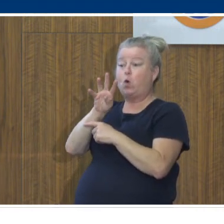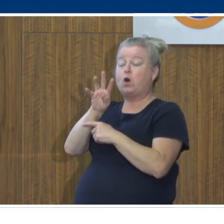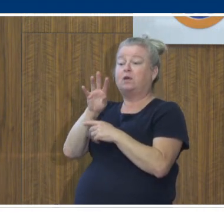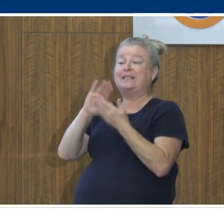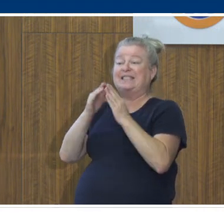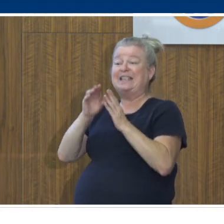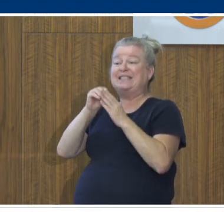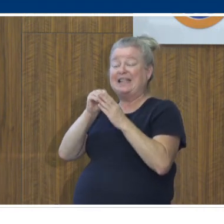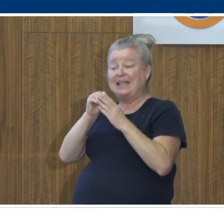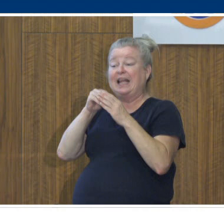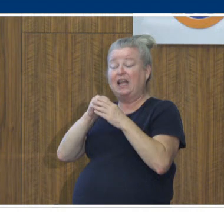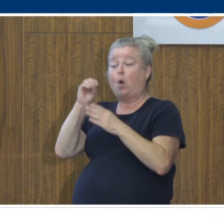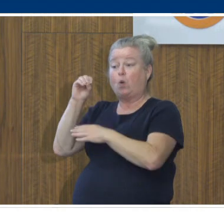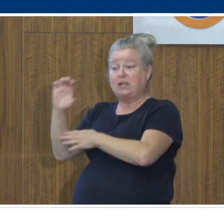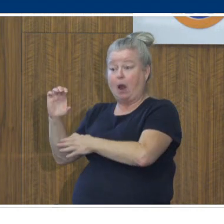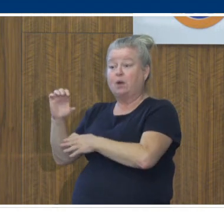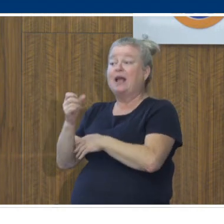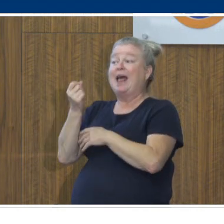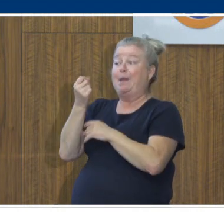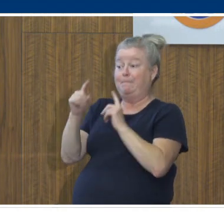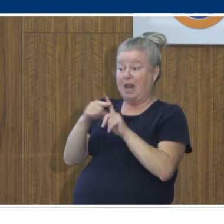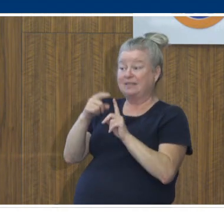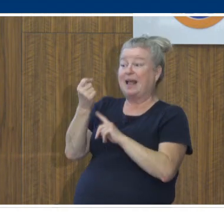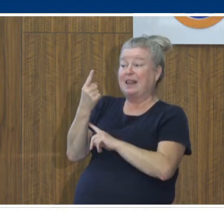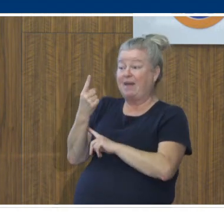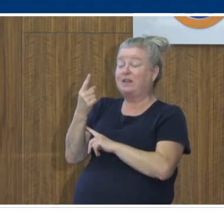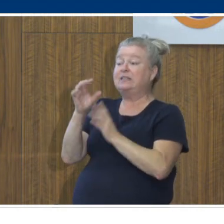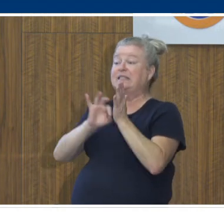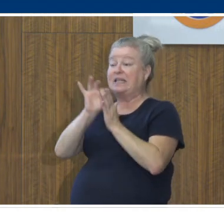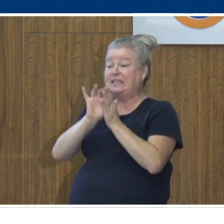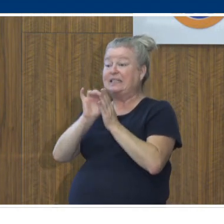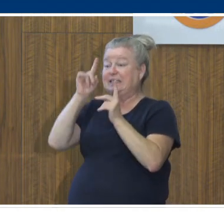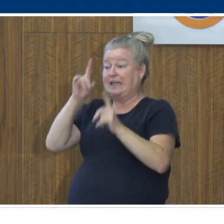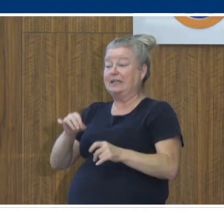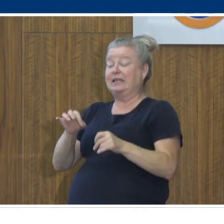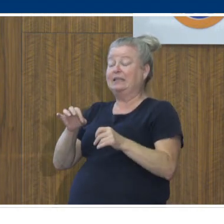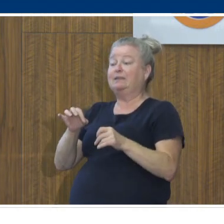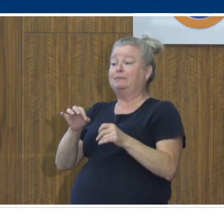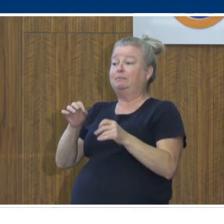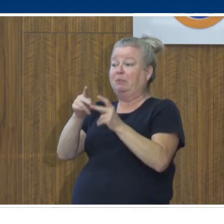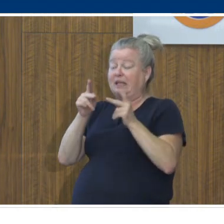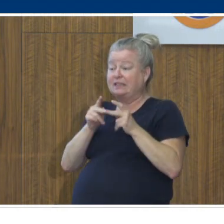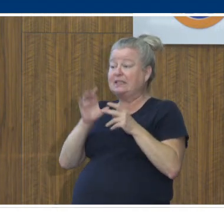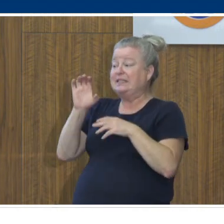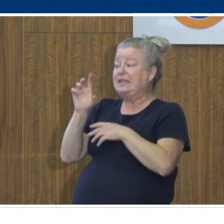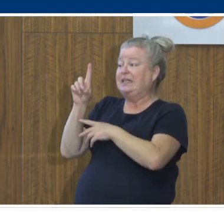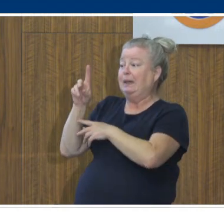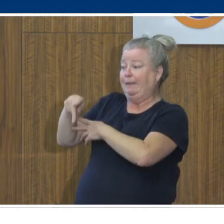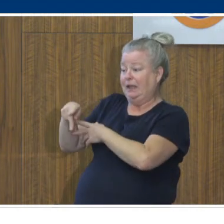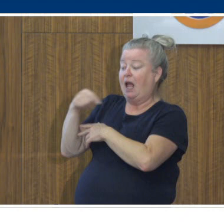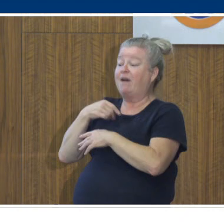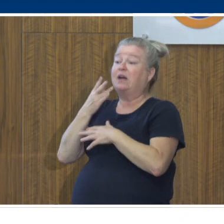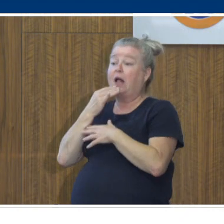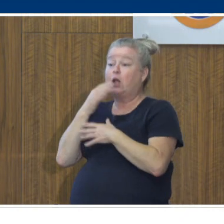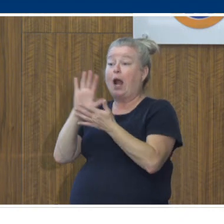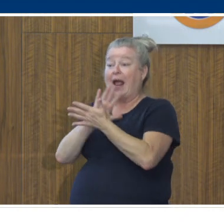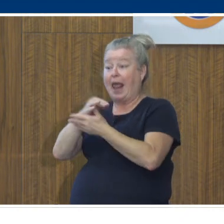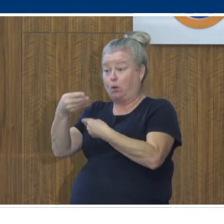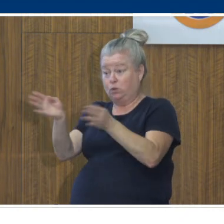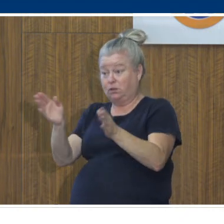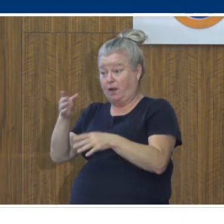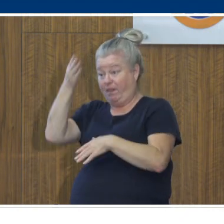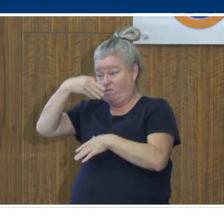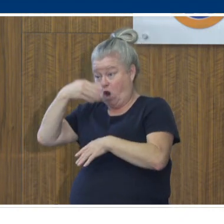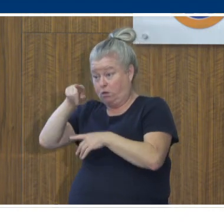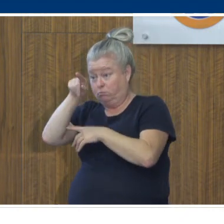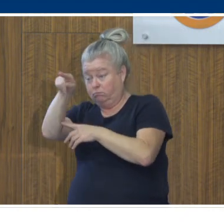county, plus the 11 census designated places, or CDPs. We have color handouts of this map out front, so if you